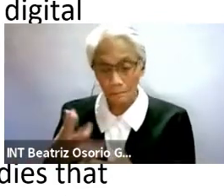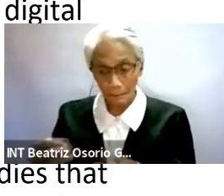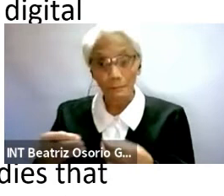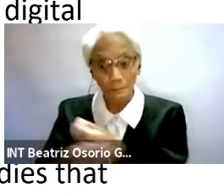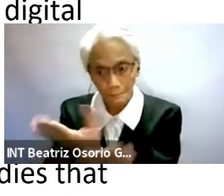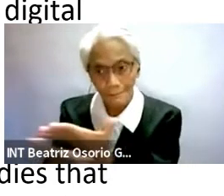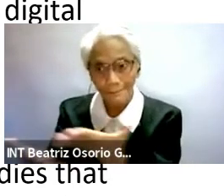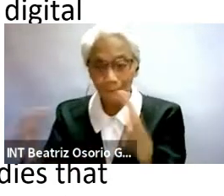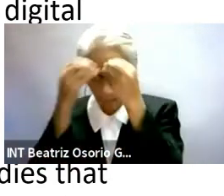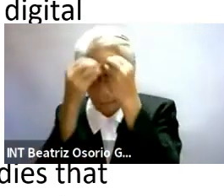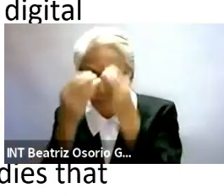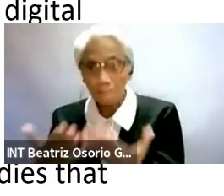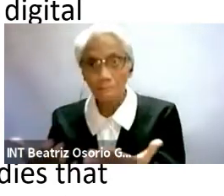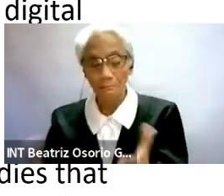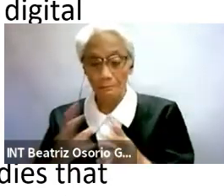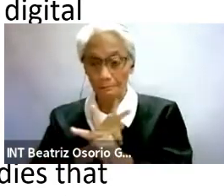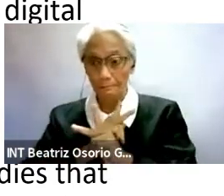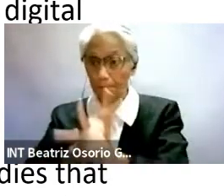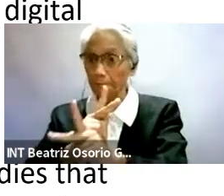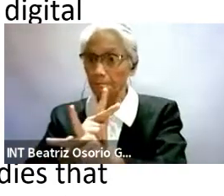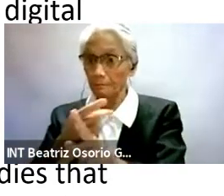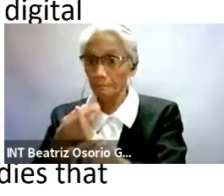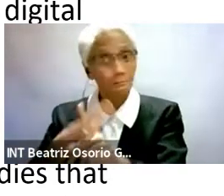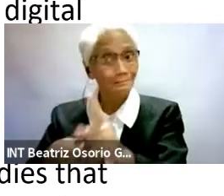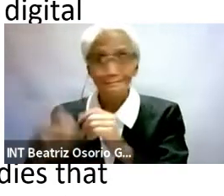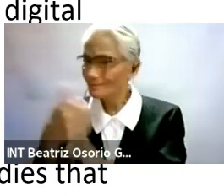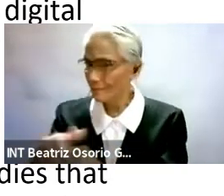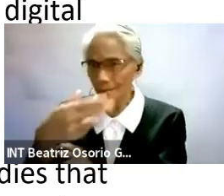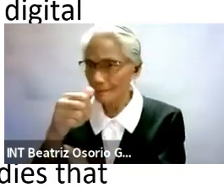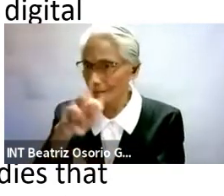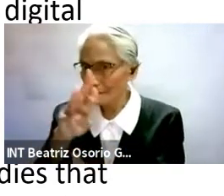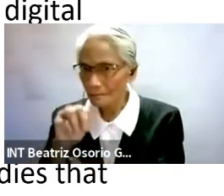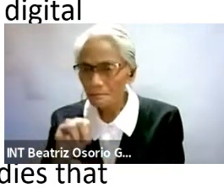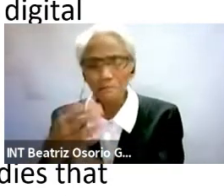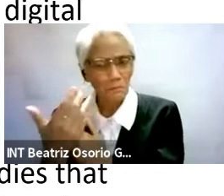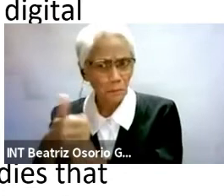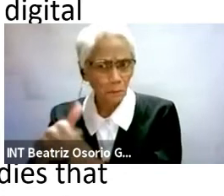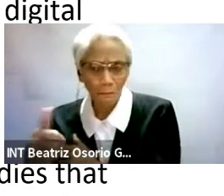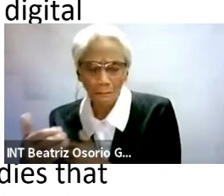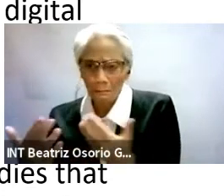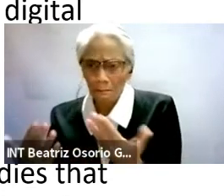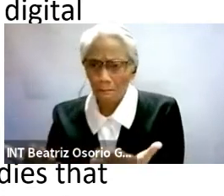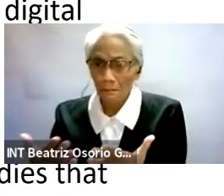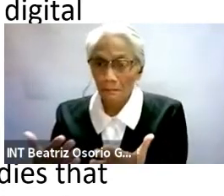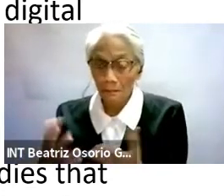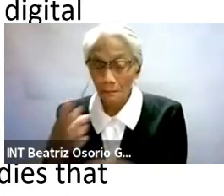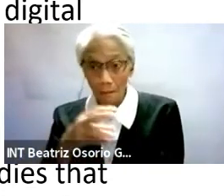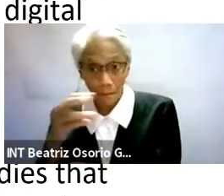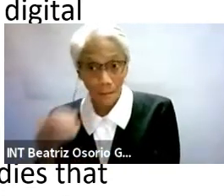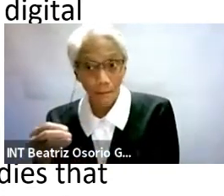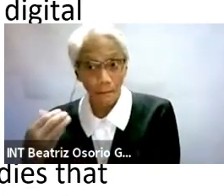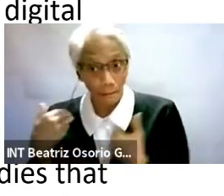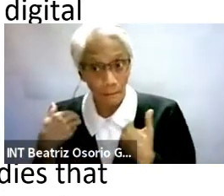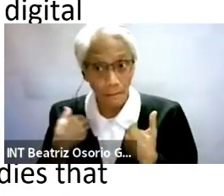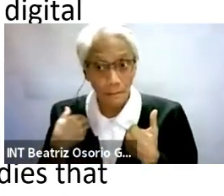information, to be protected from harm, and to have their views given due weight, and ensure transparency in